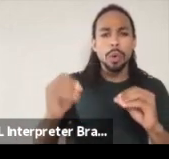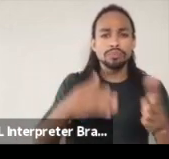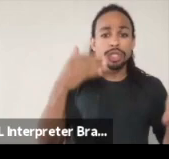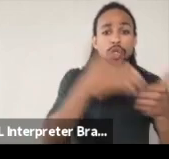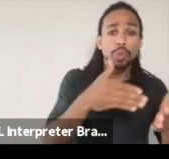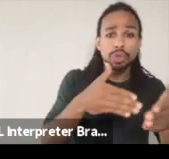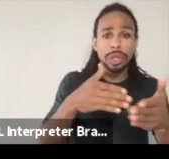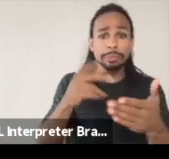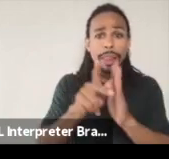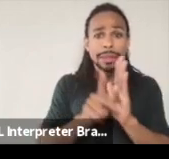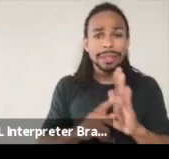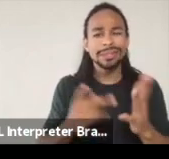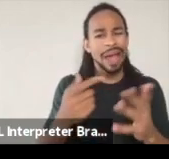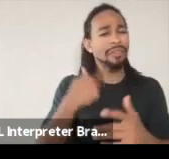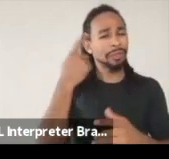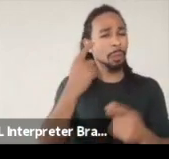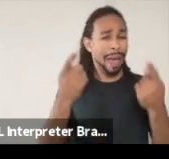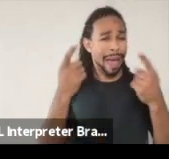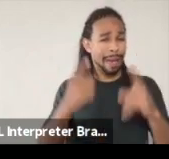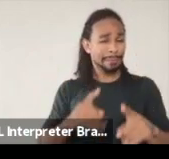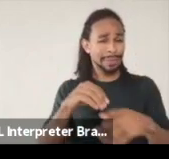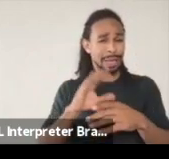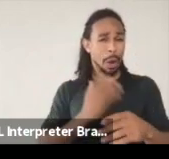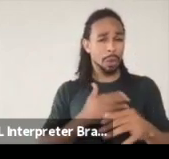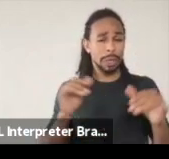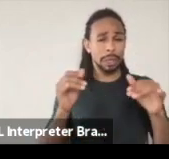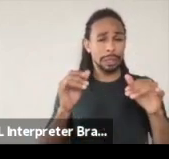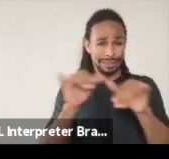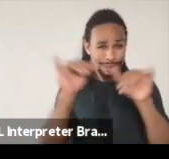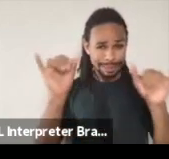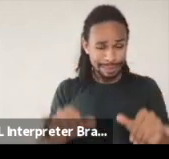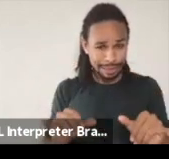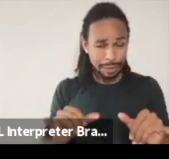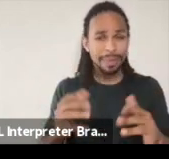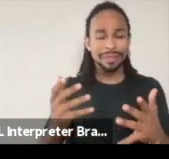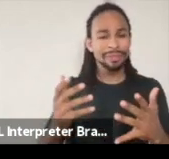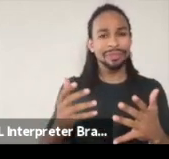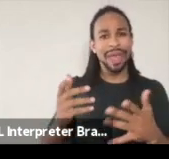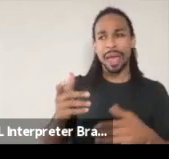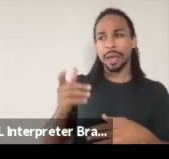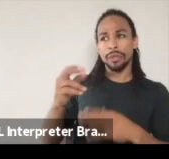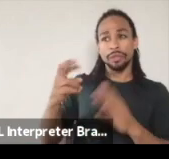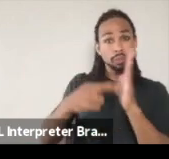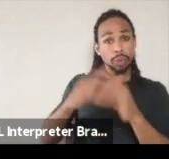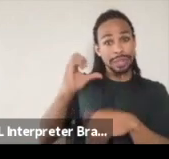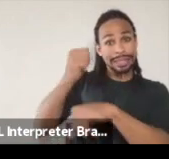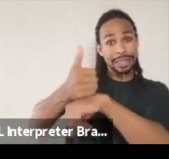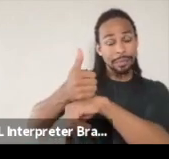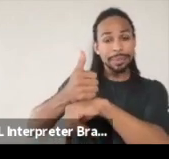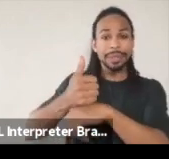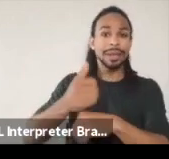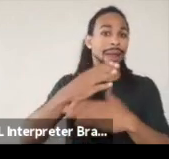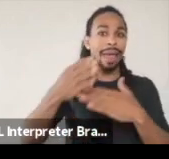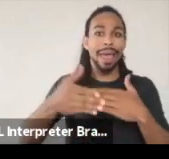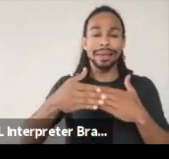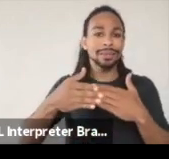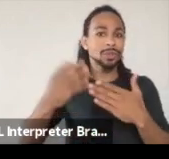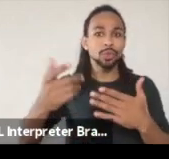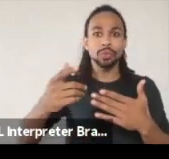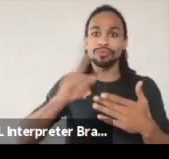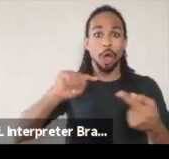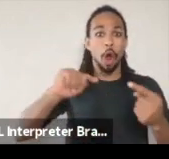harming those of us who are the most marginalized survivors. So again, like in no drop